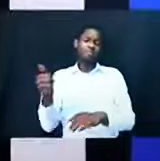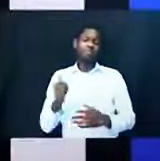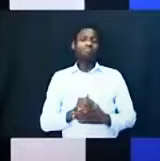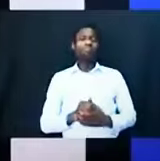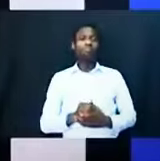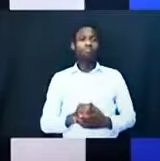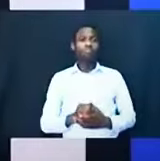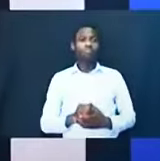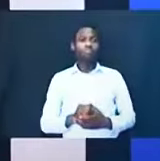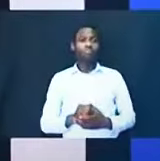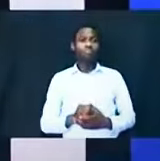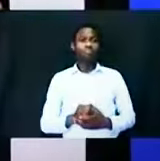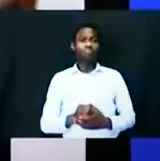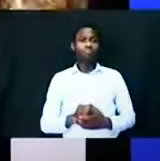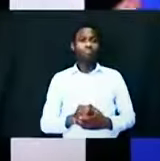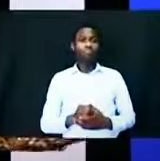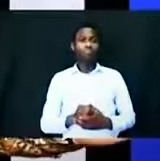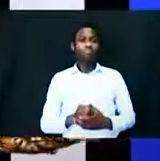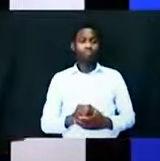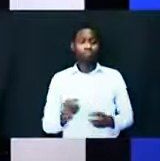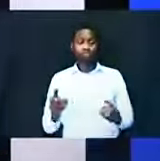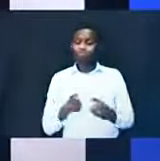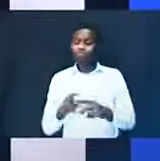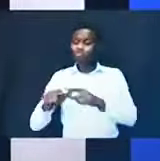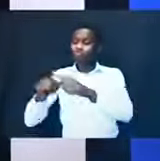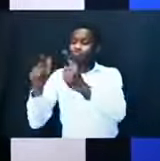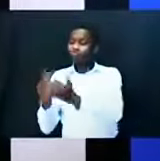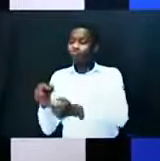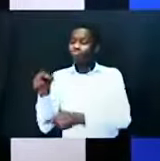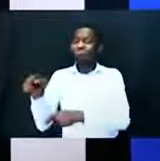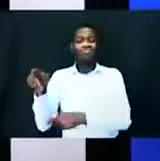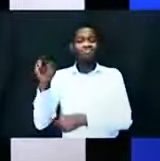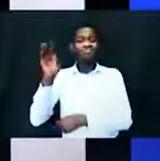the Bereans brought another model.